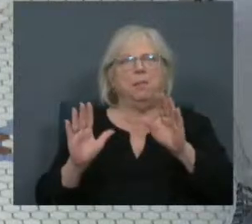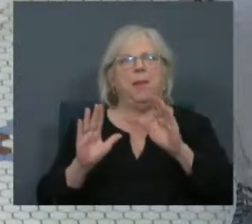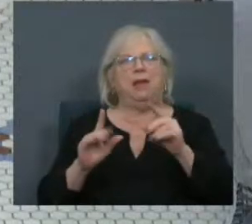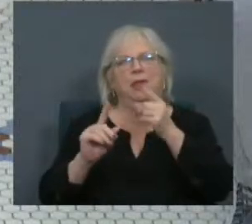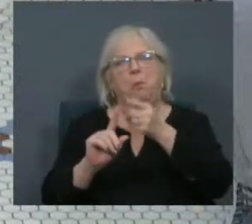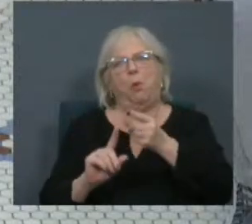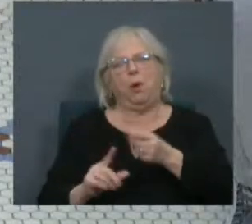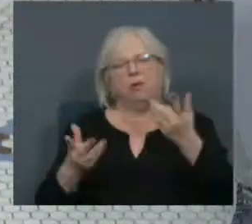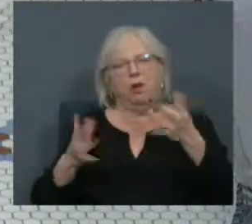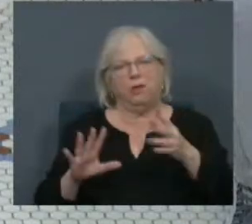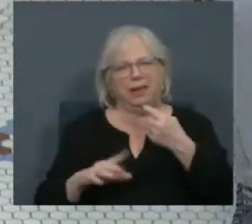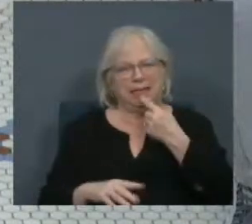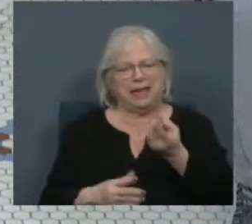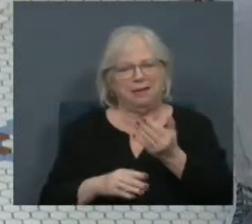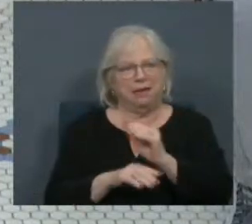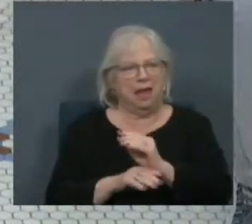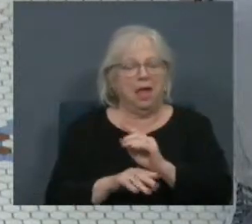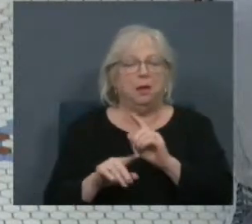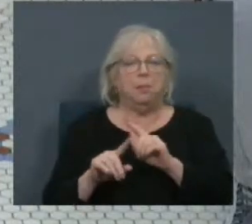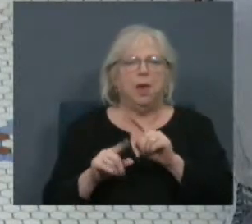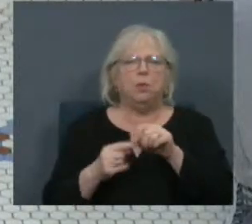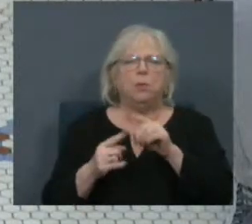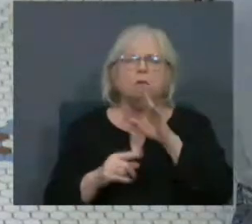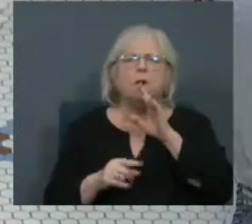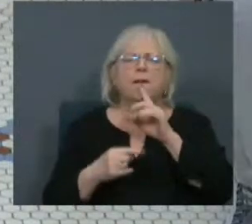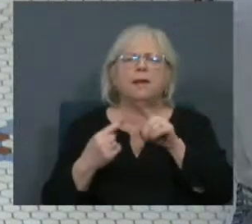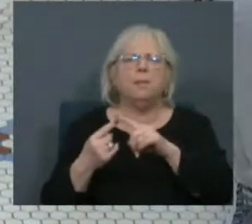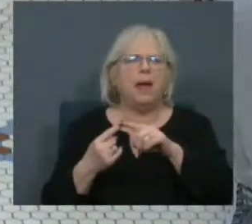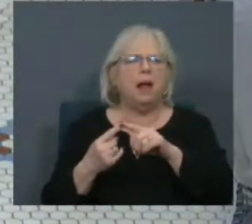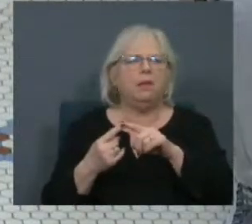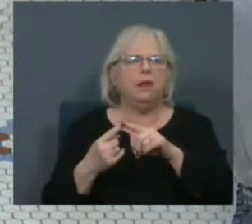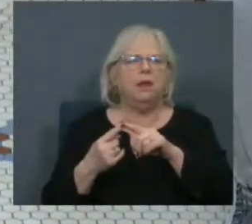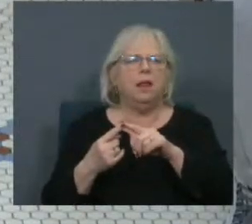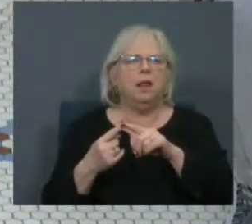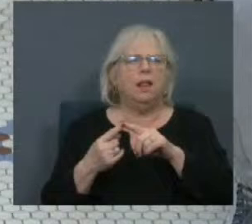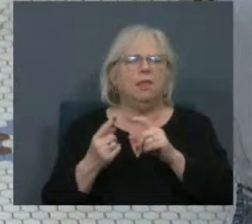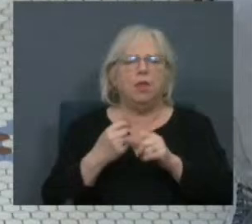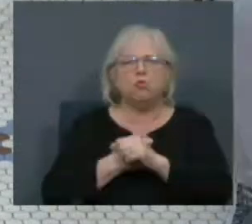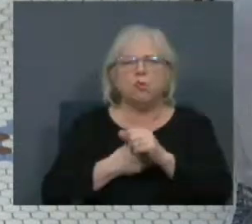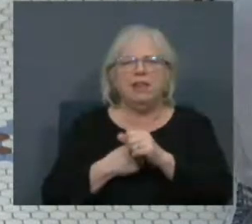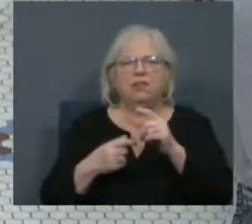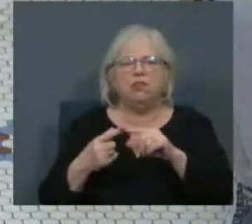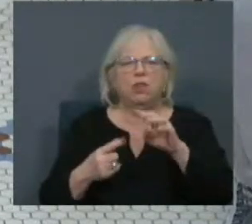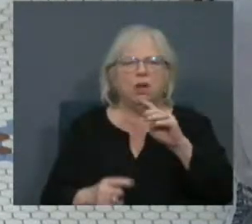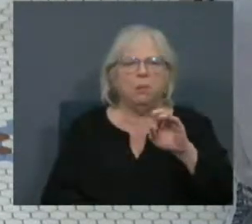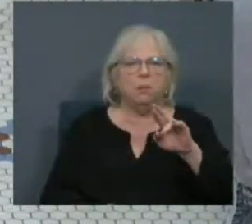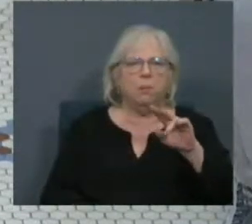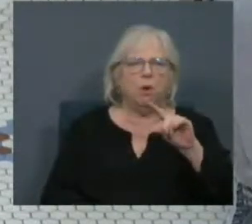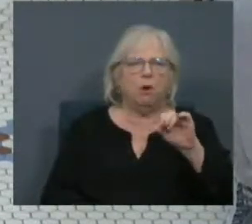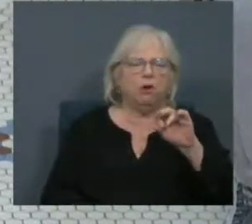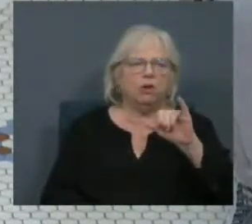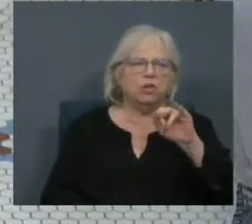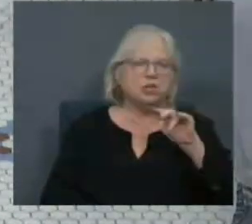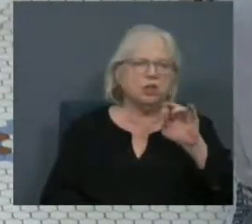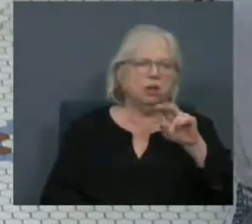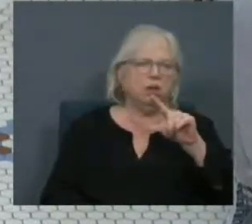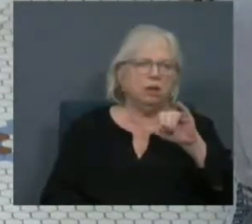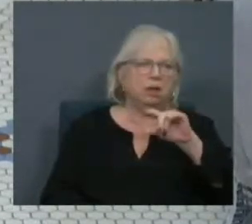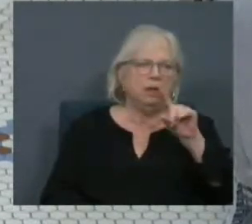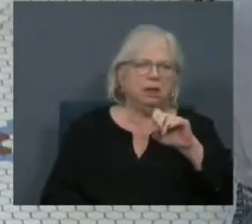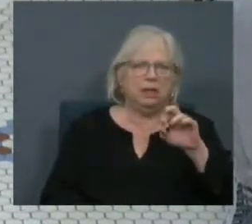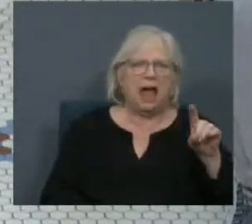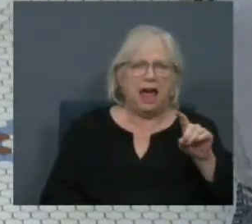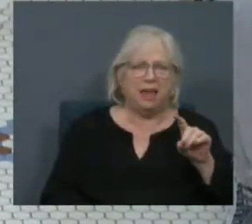have a particular focus when we're talking about the risks that are posed to our marginalized communities, especially our religious communities that are